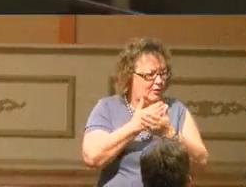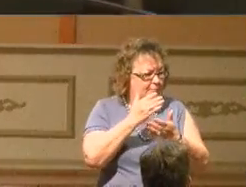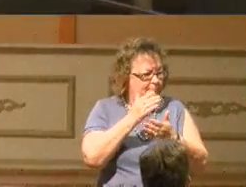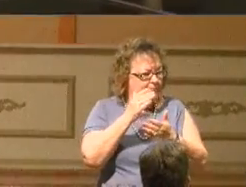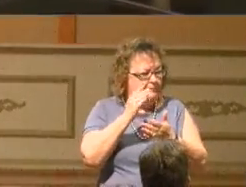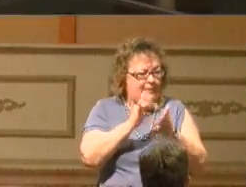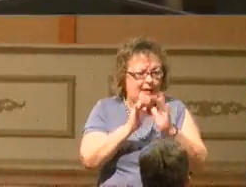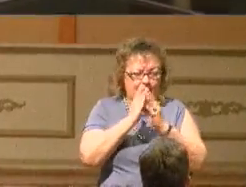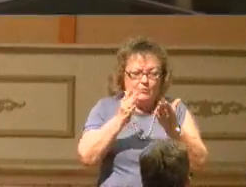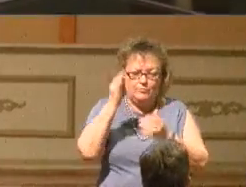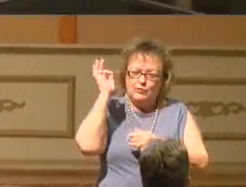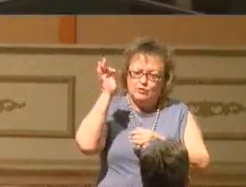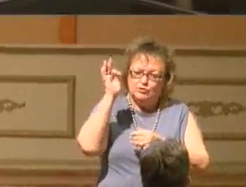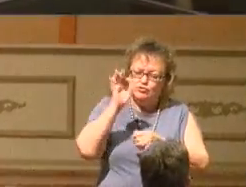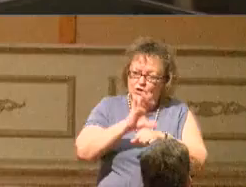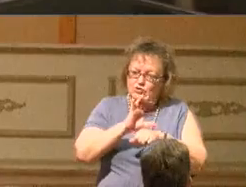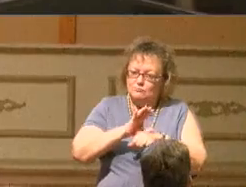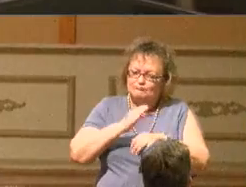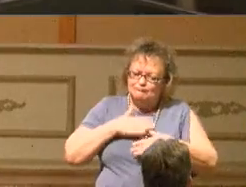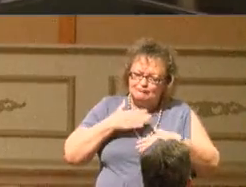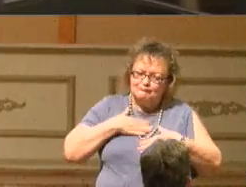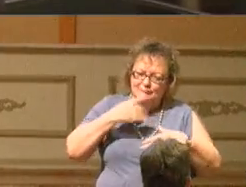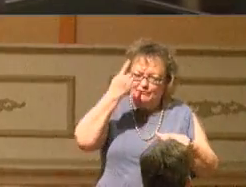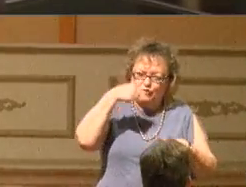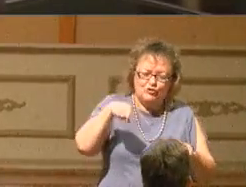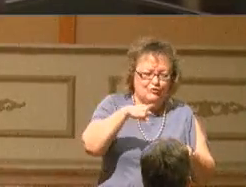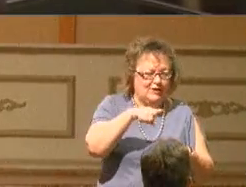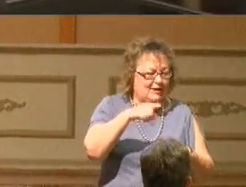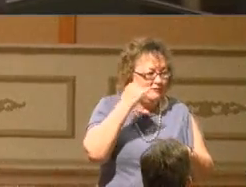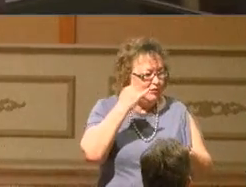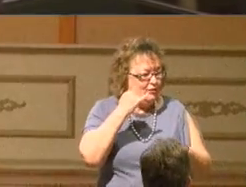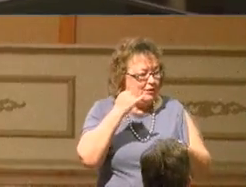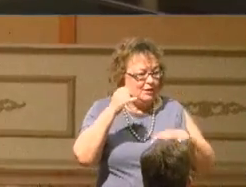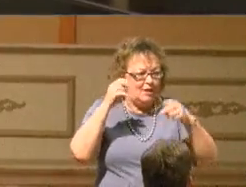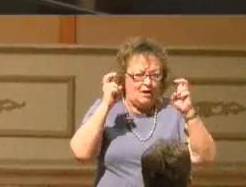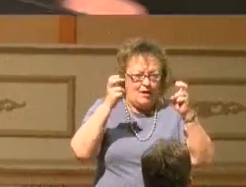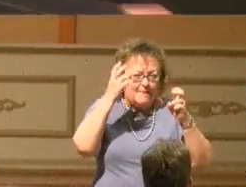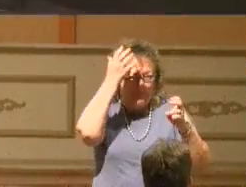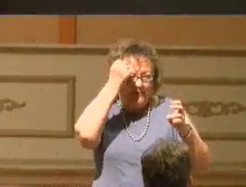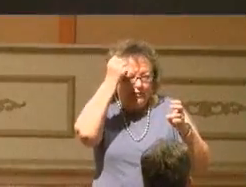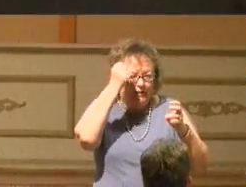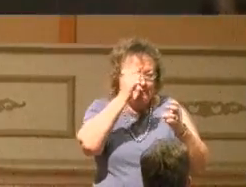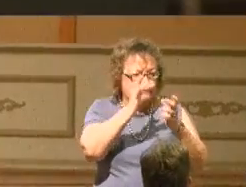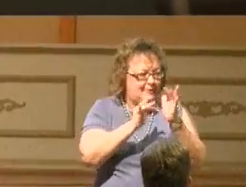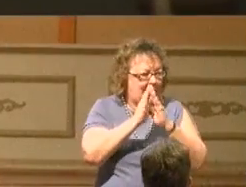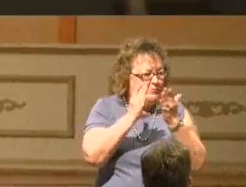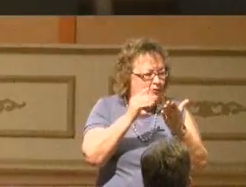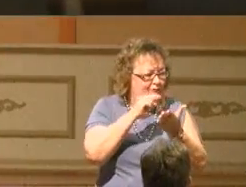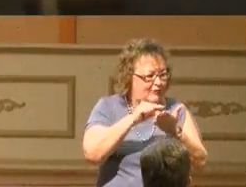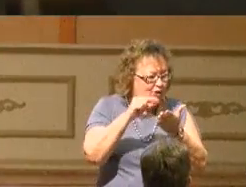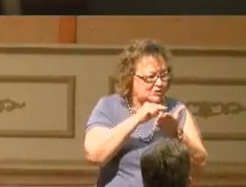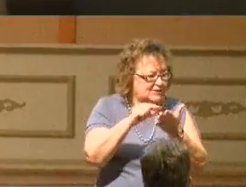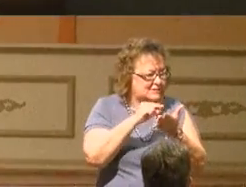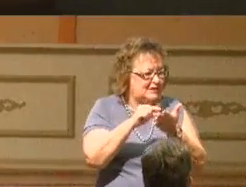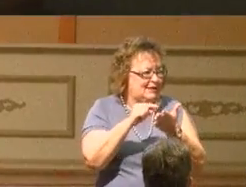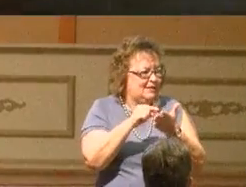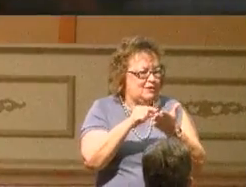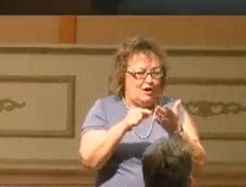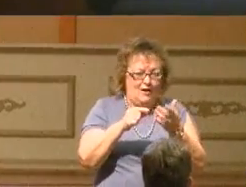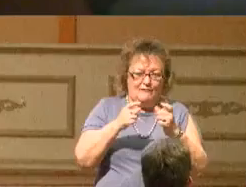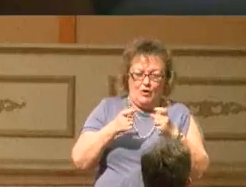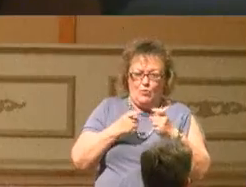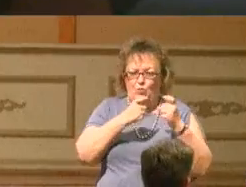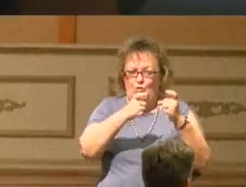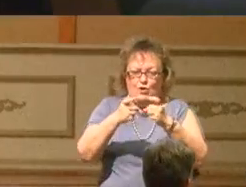preaching church, we're glad for you. If you can quote Bible verses and you have awards for attendance, that's